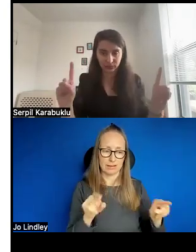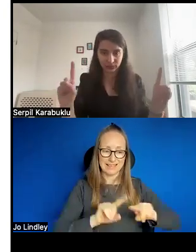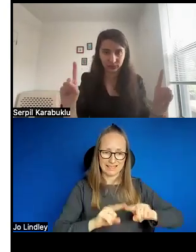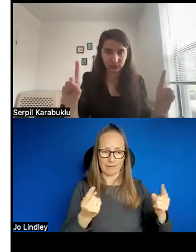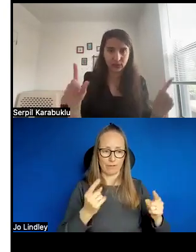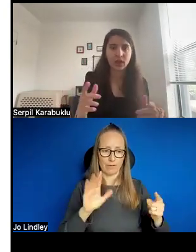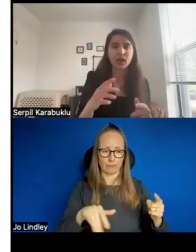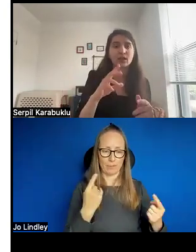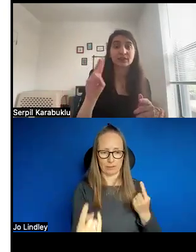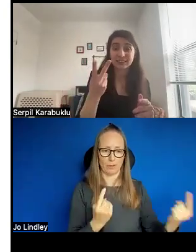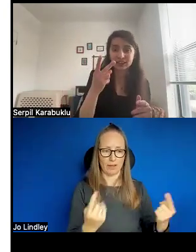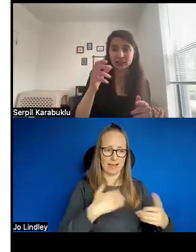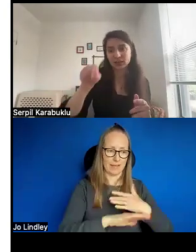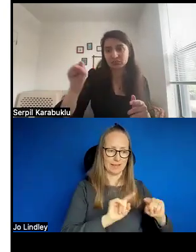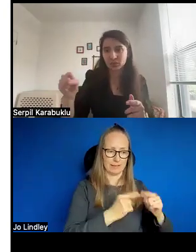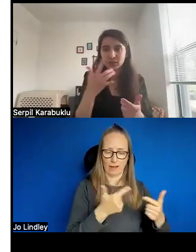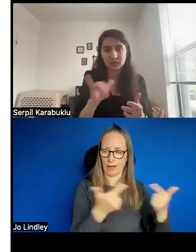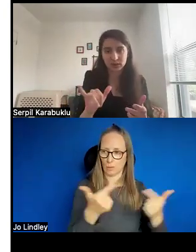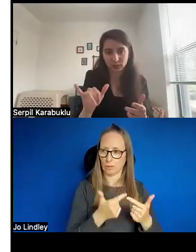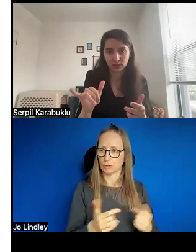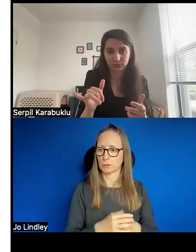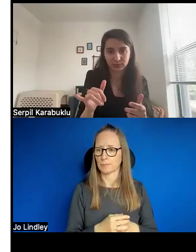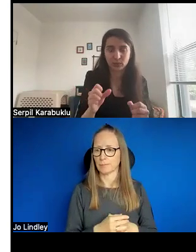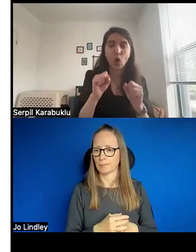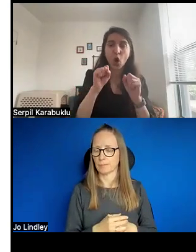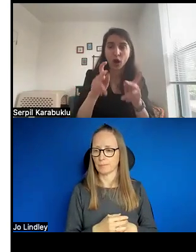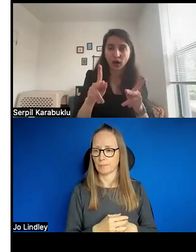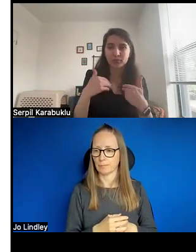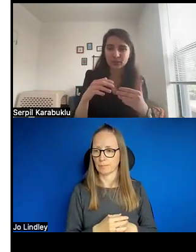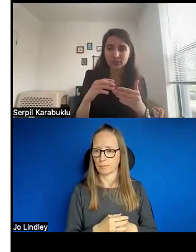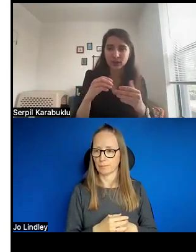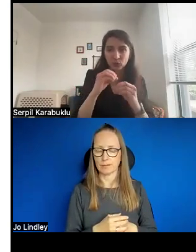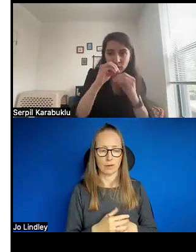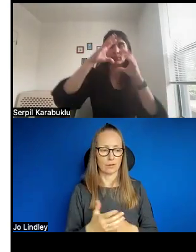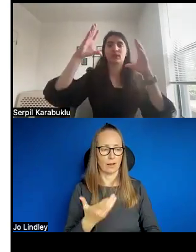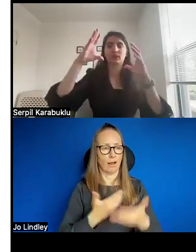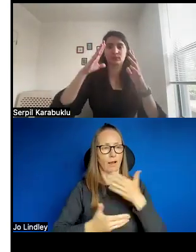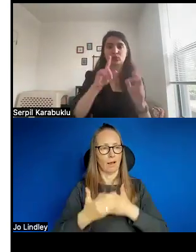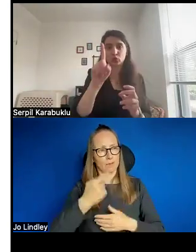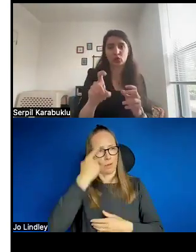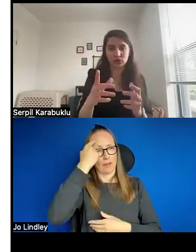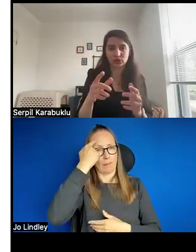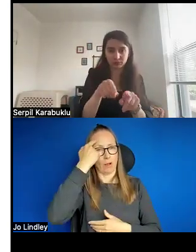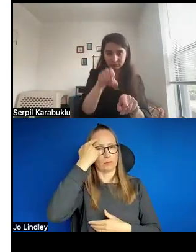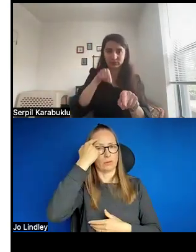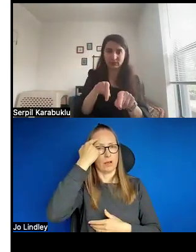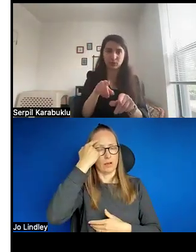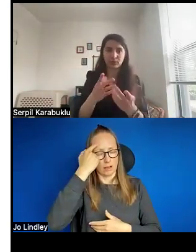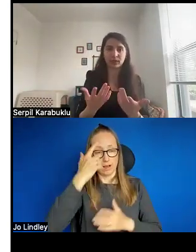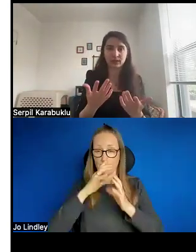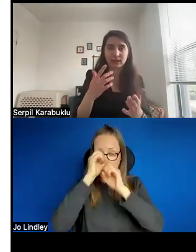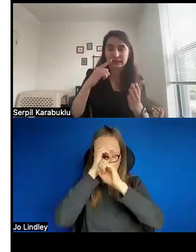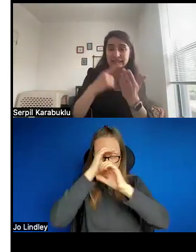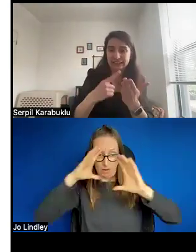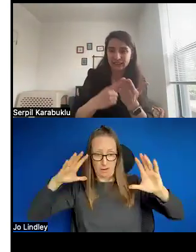and TIT. And stepping back, the bigger picture question. So I think while we are